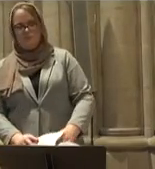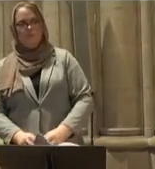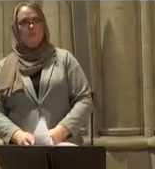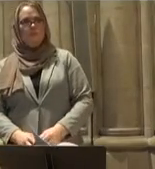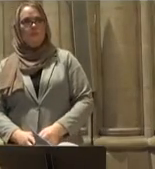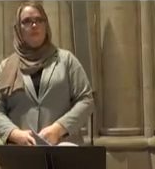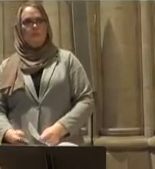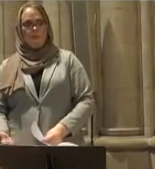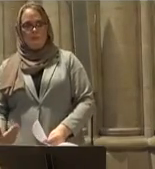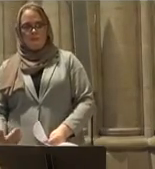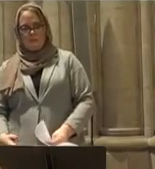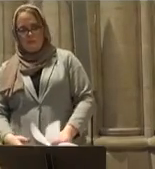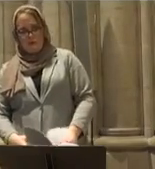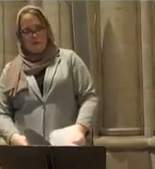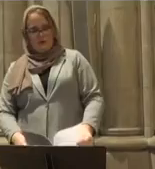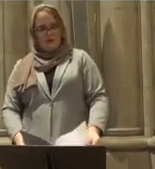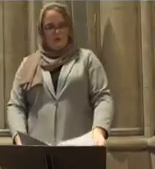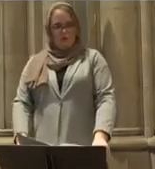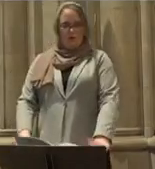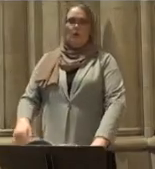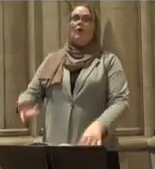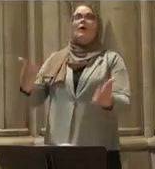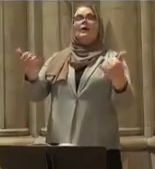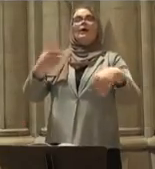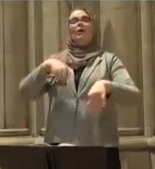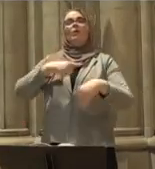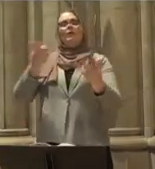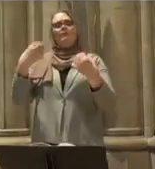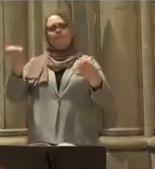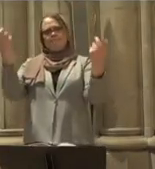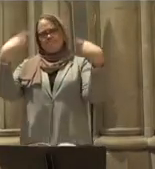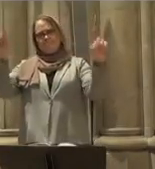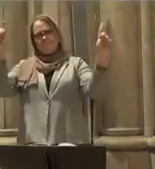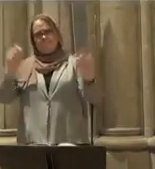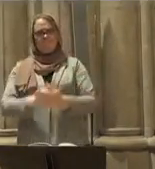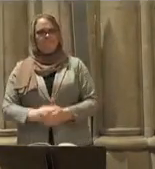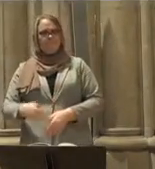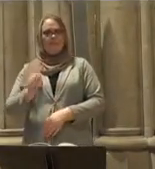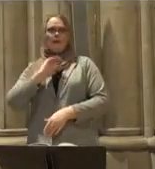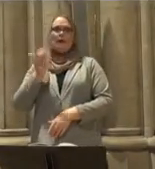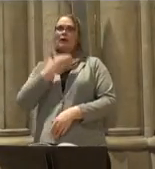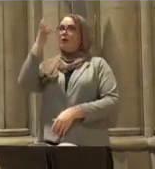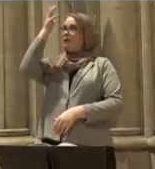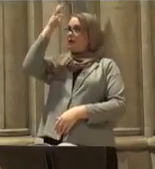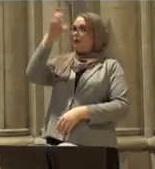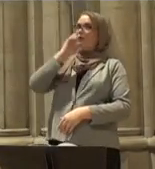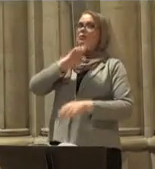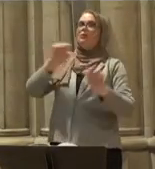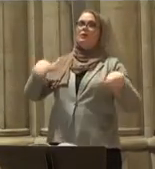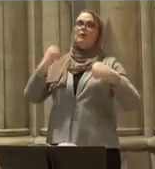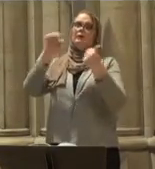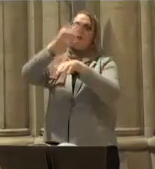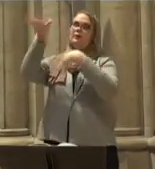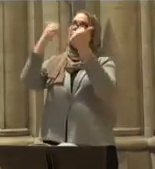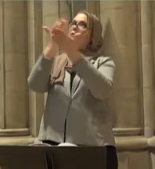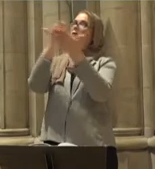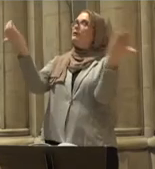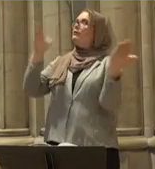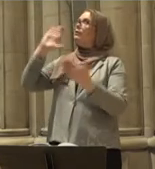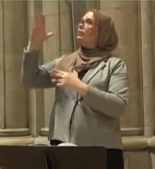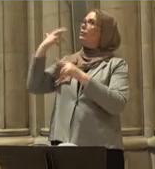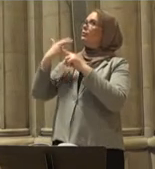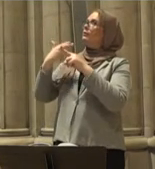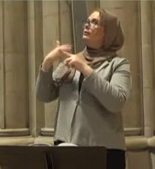And now, as our Savior Christ has taught us, we are bold to say, Our Father, who art in heaven, hallowed be thy